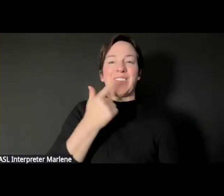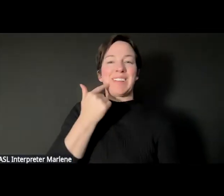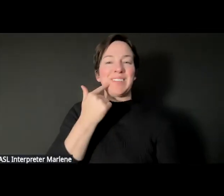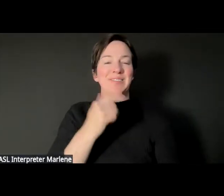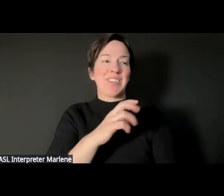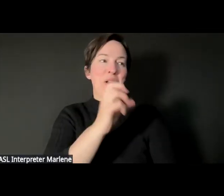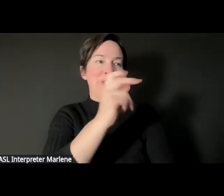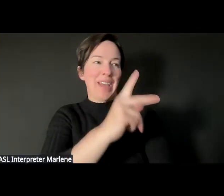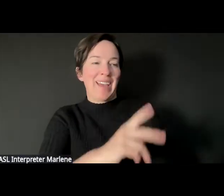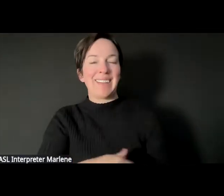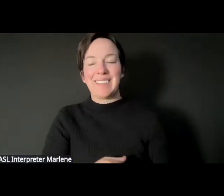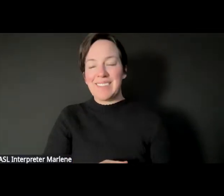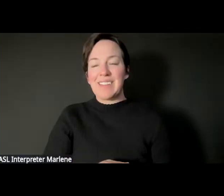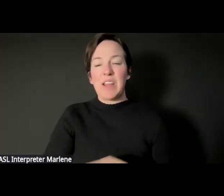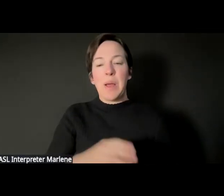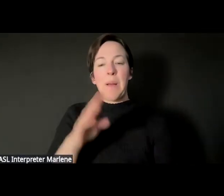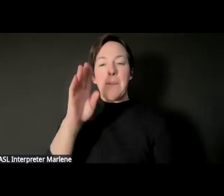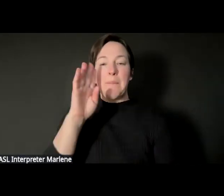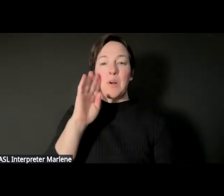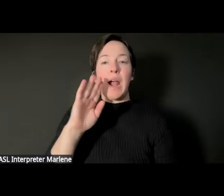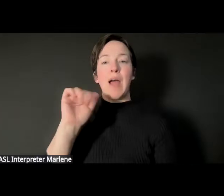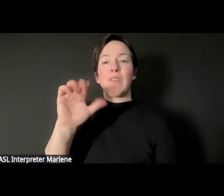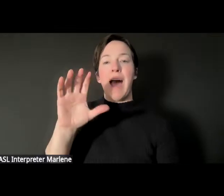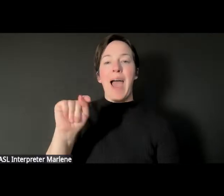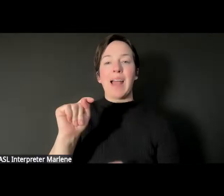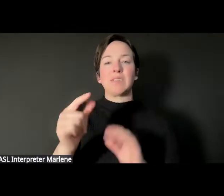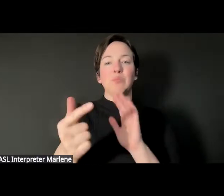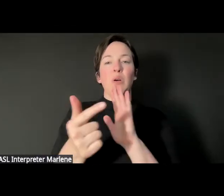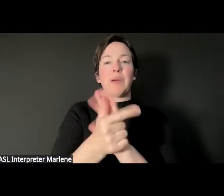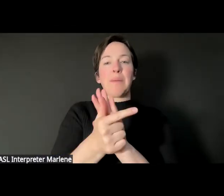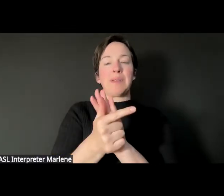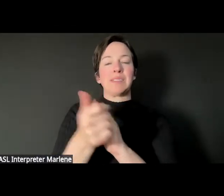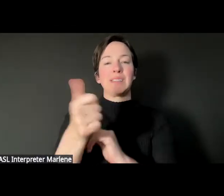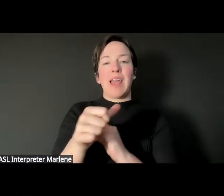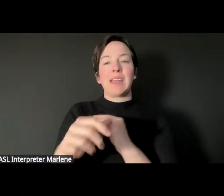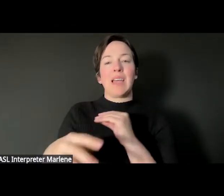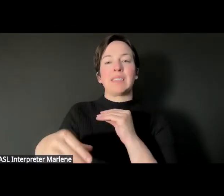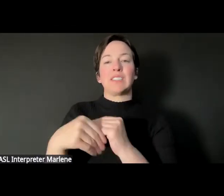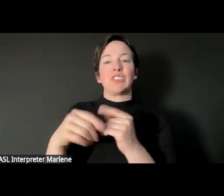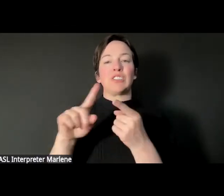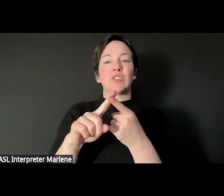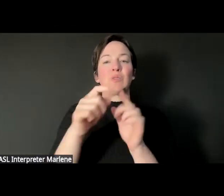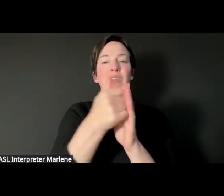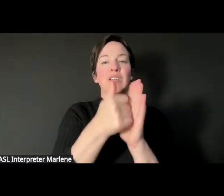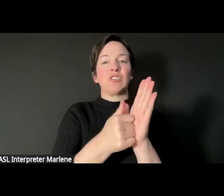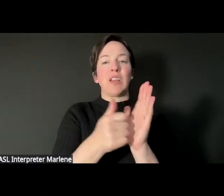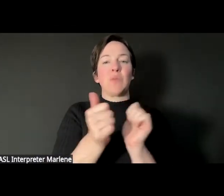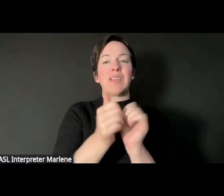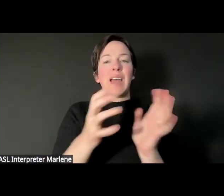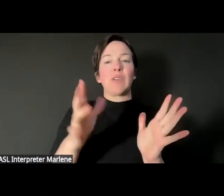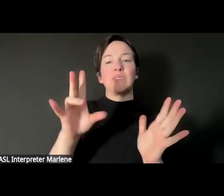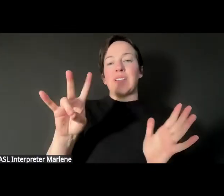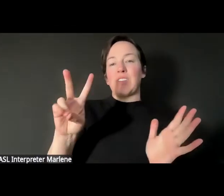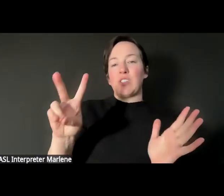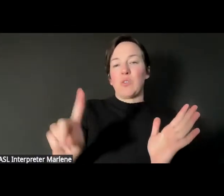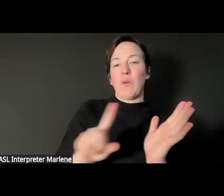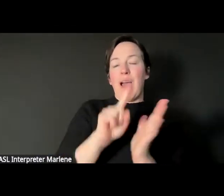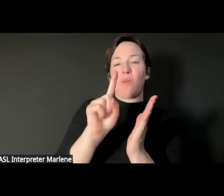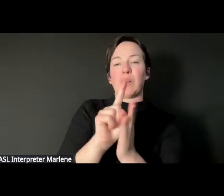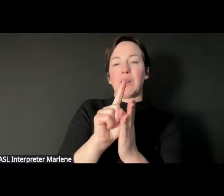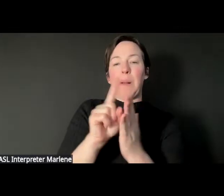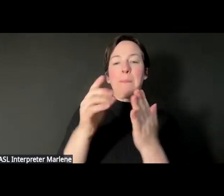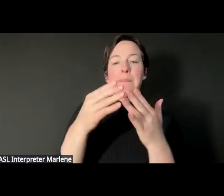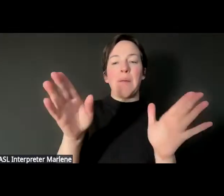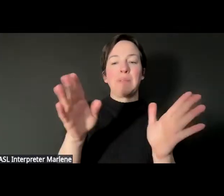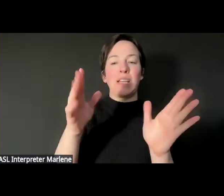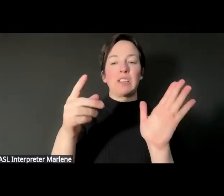Okay. The Brown Act prohibits any additions to the agenda without a 72-hour public notice for